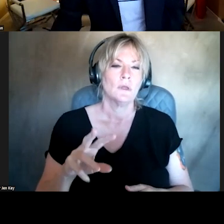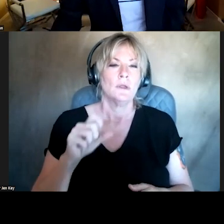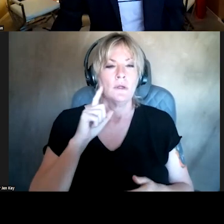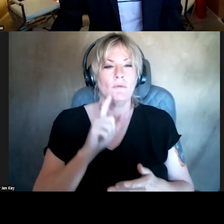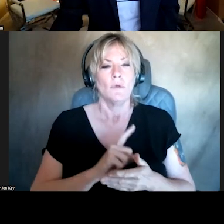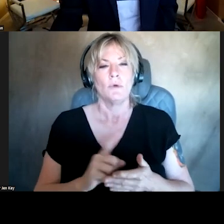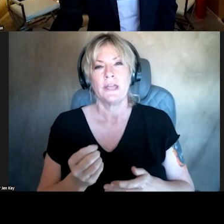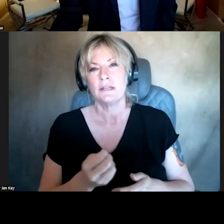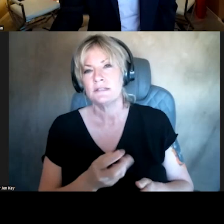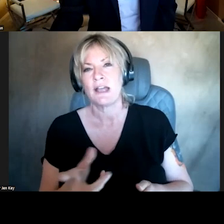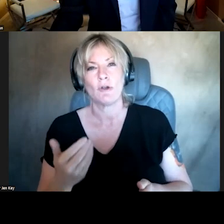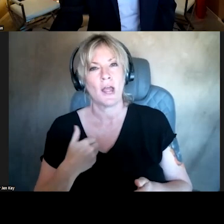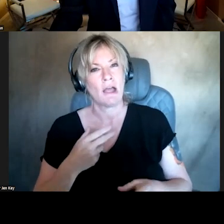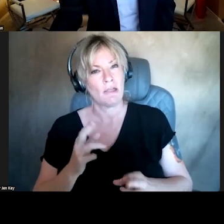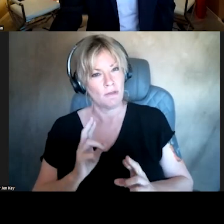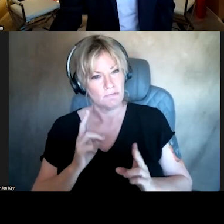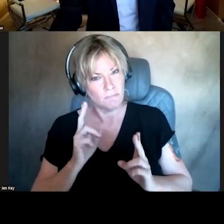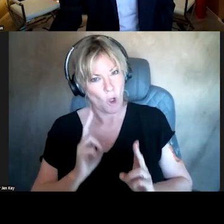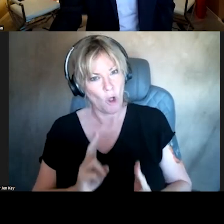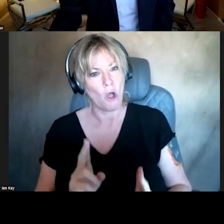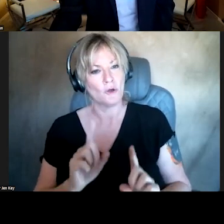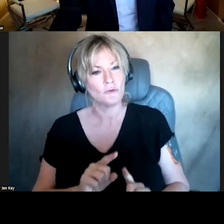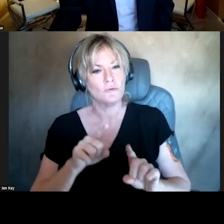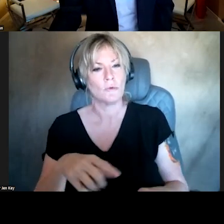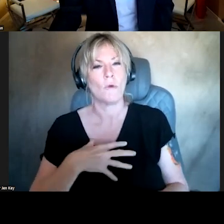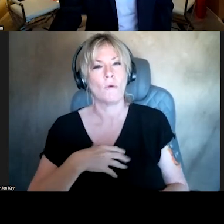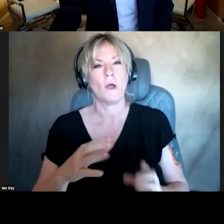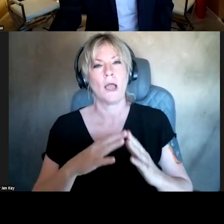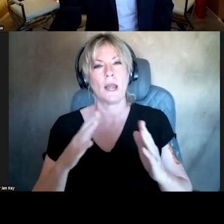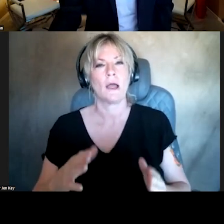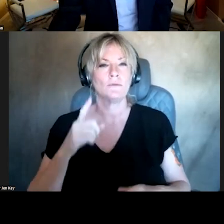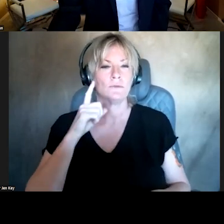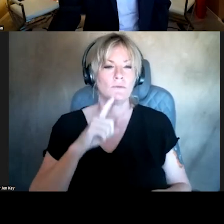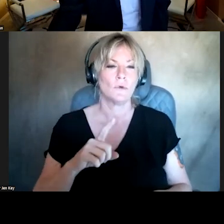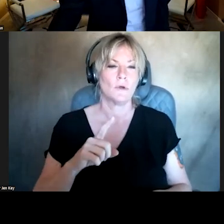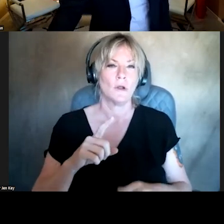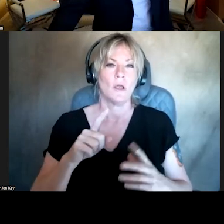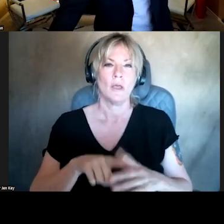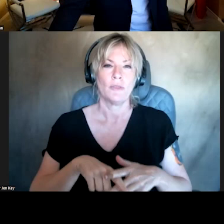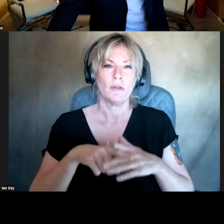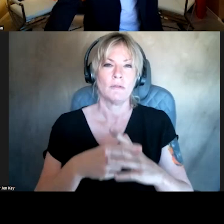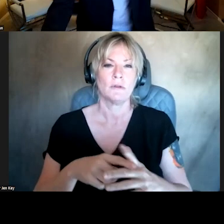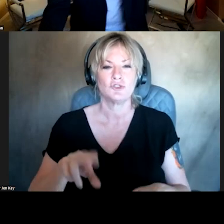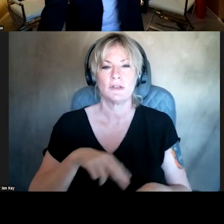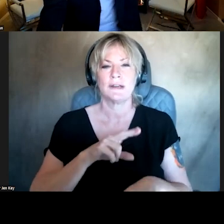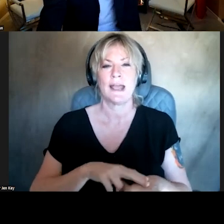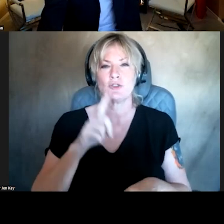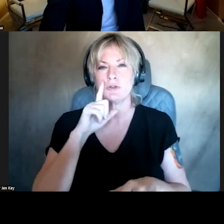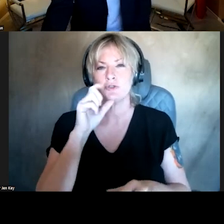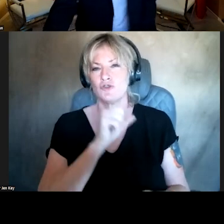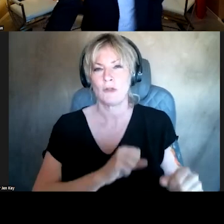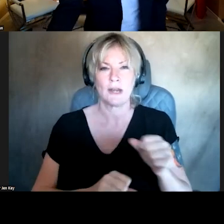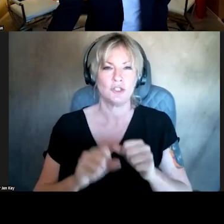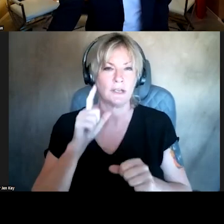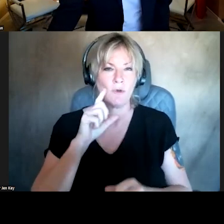us had the privilege to be at the White House for the launch of the National Strategy for Suicide